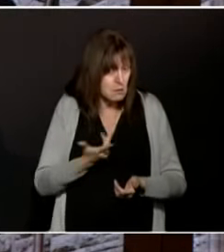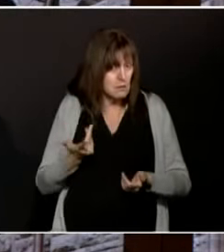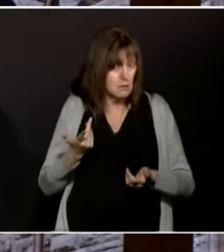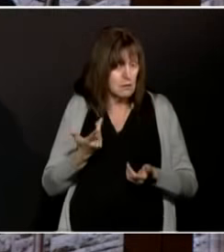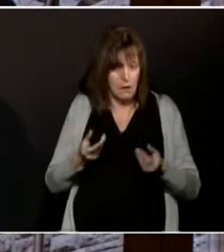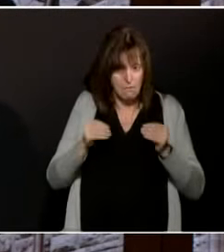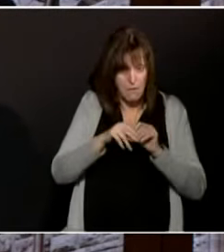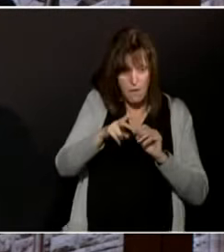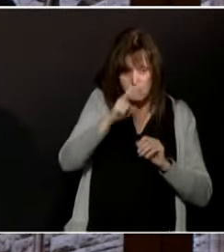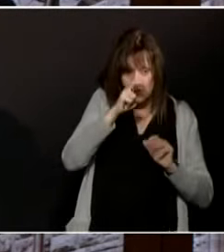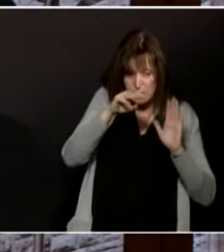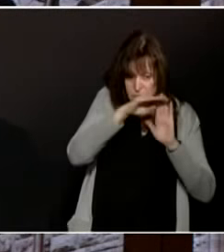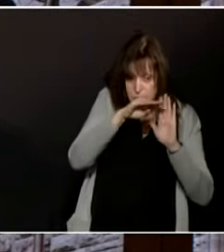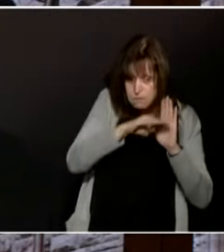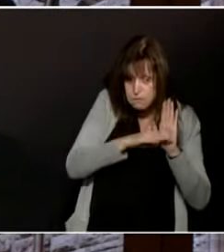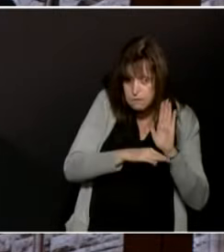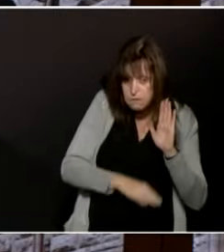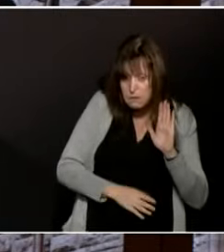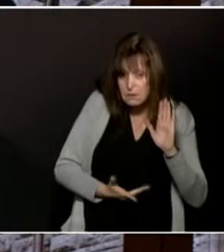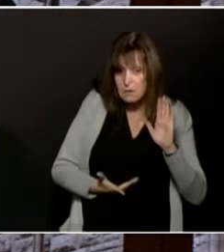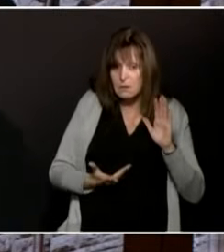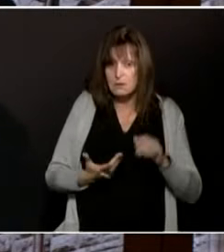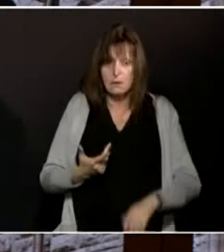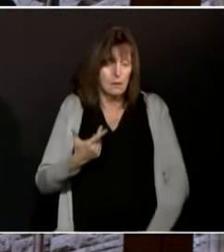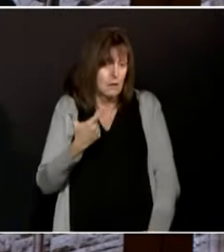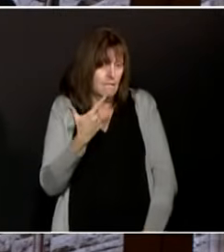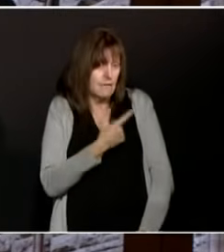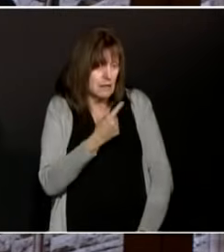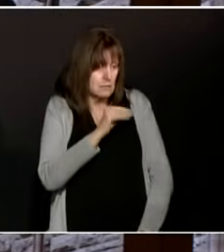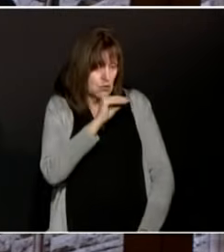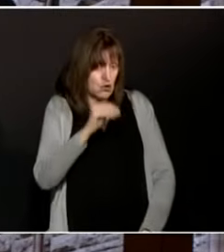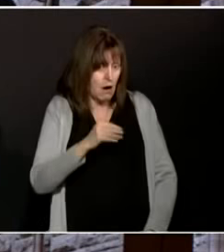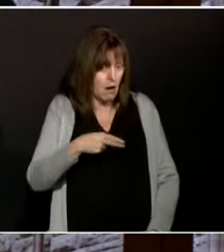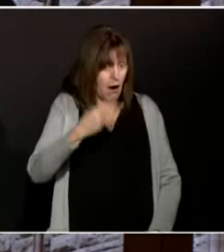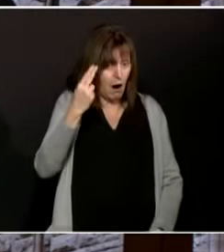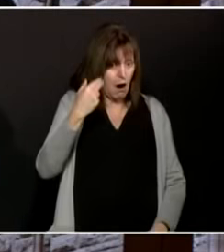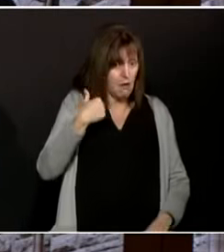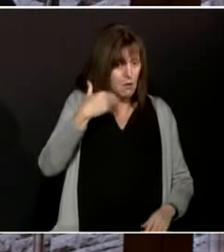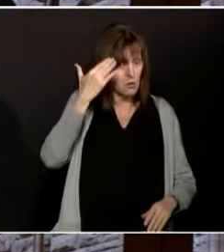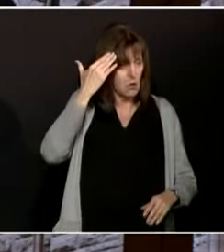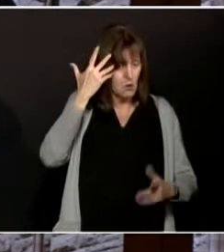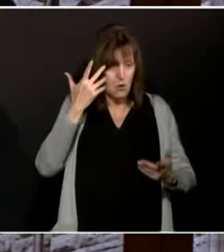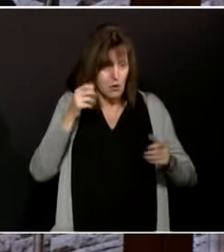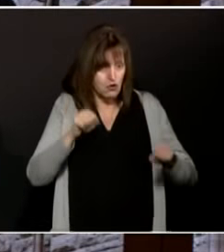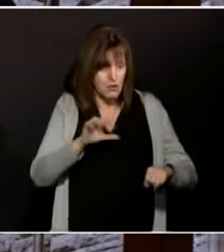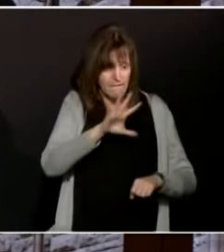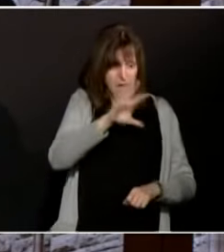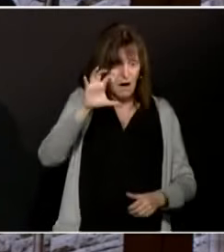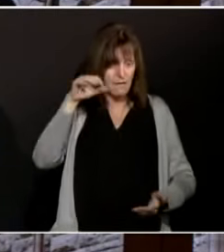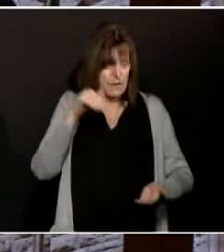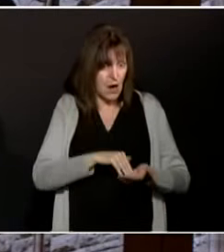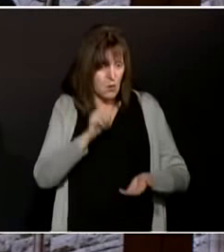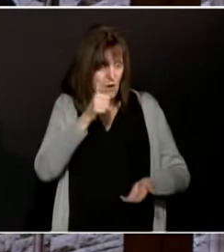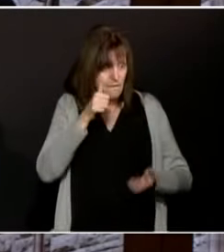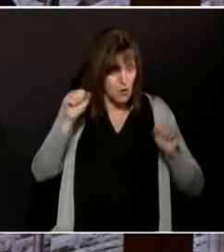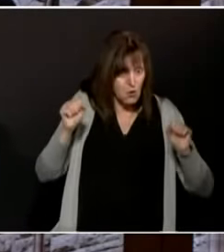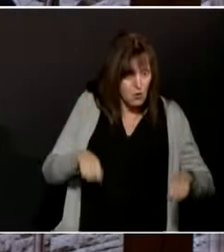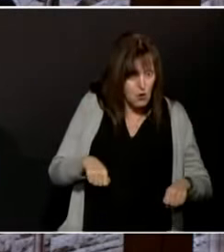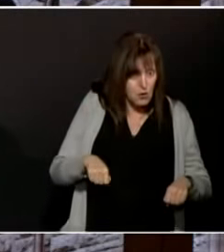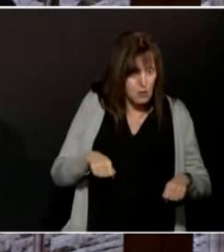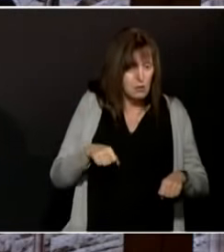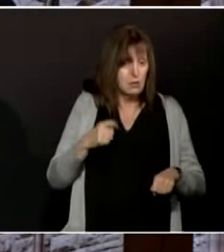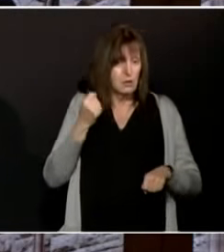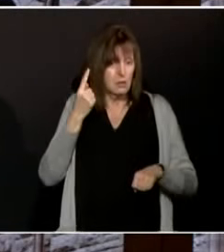rate, because I know in Ontario, we can easily do 500,000 a day, if not more, if we get the vaccine volume. And we